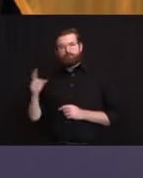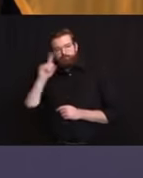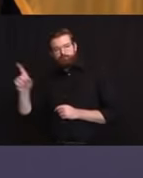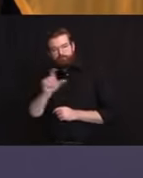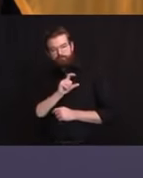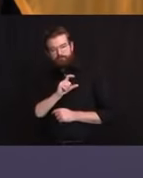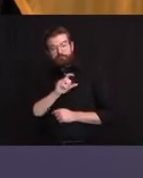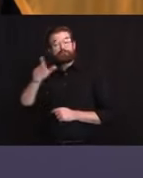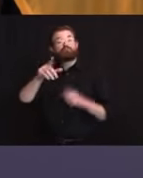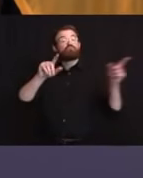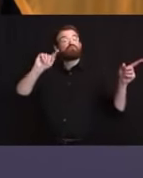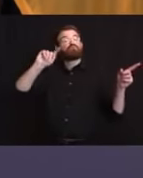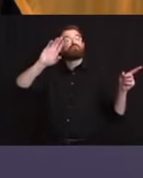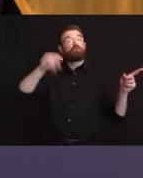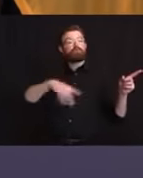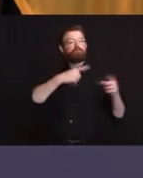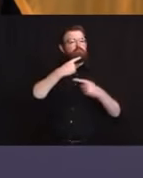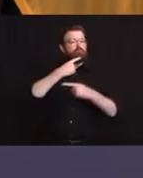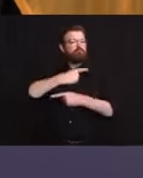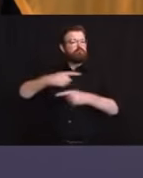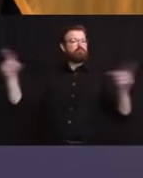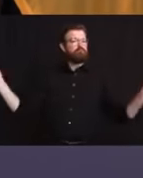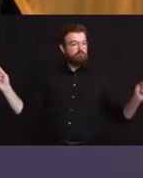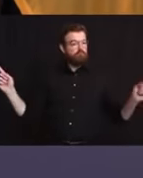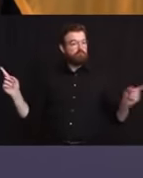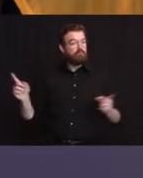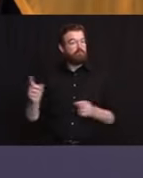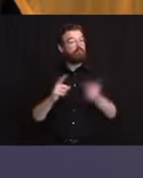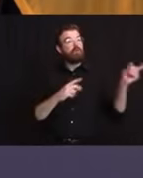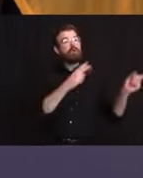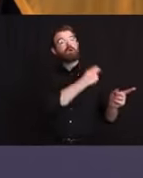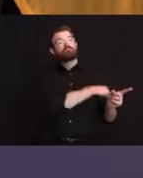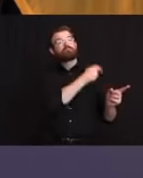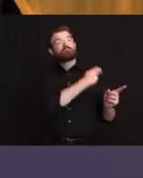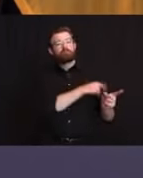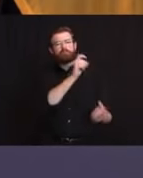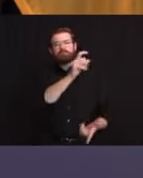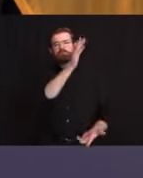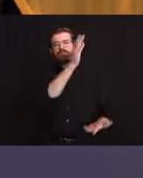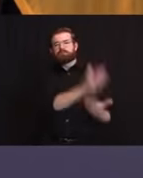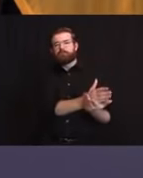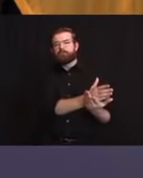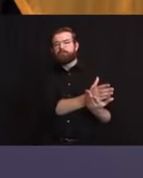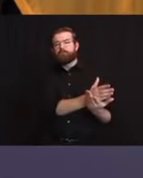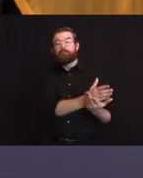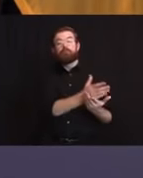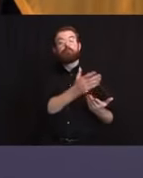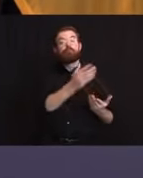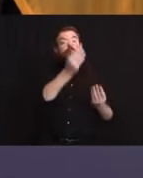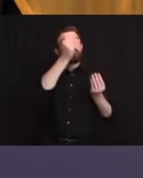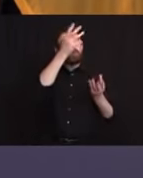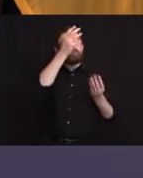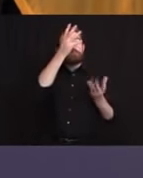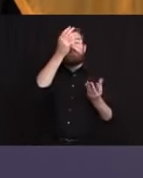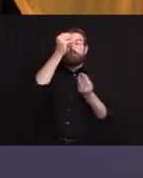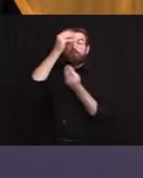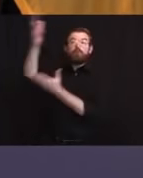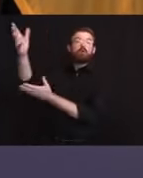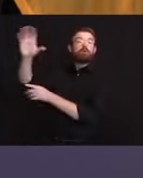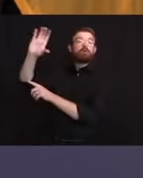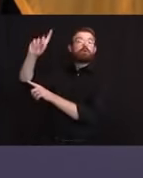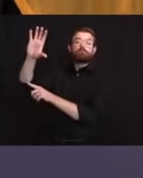recently directed hospitals to cease sending COVID-19 data to the CDC and instead send it directly to the Department of Health and Human